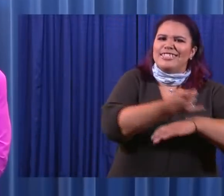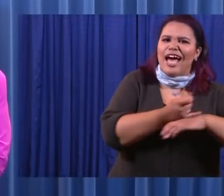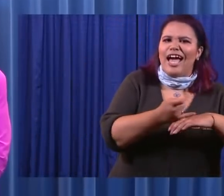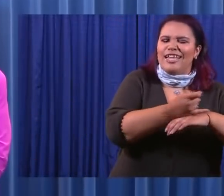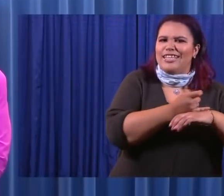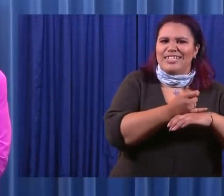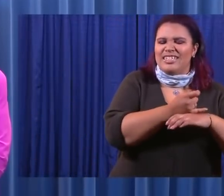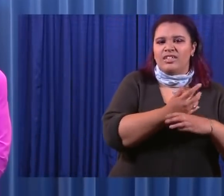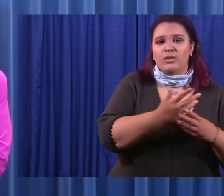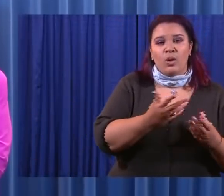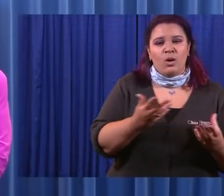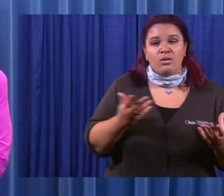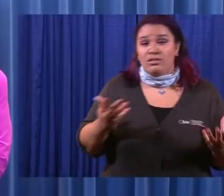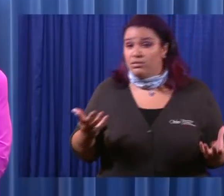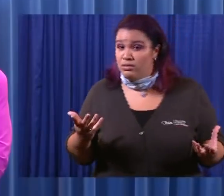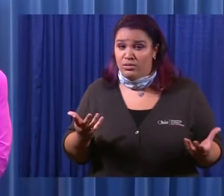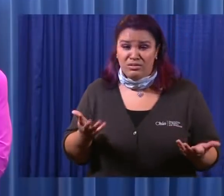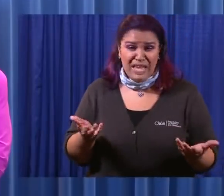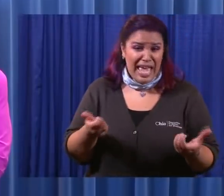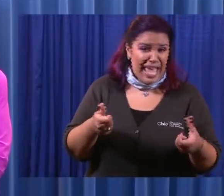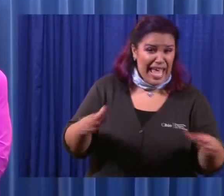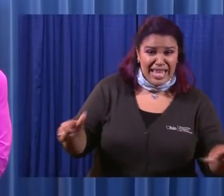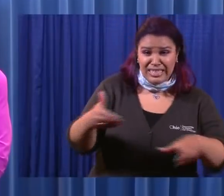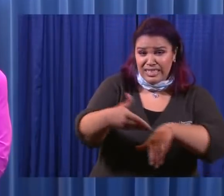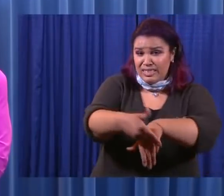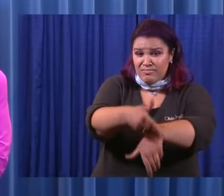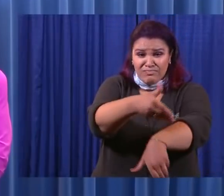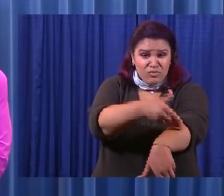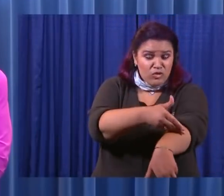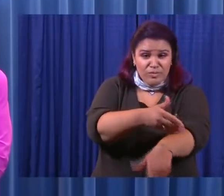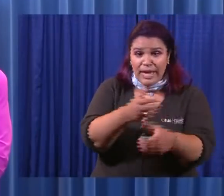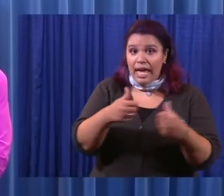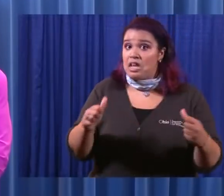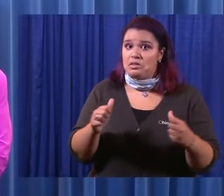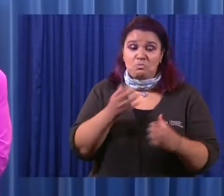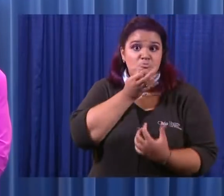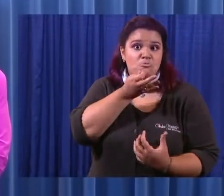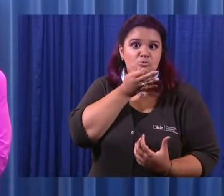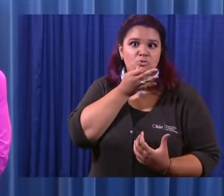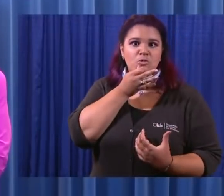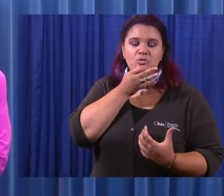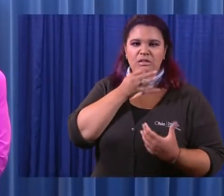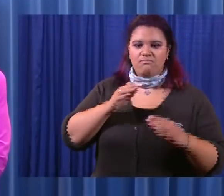being made towards that, maybe an advisory group or something along those lines?